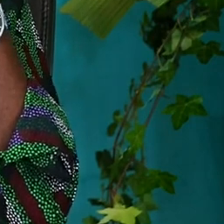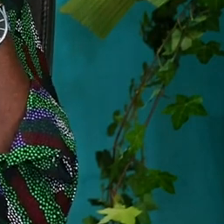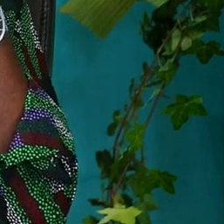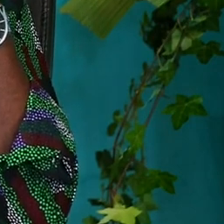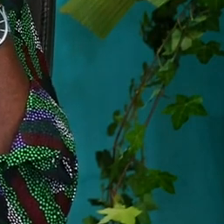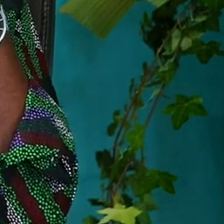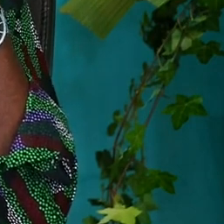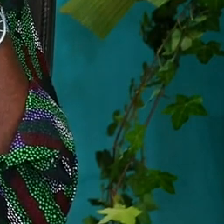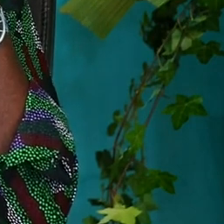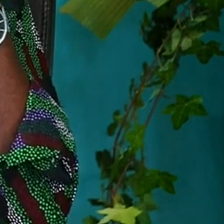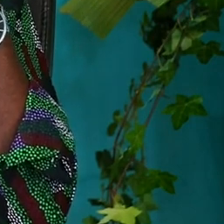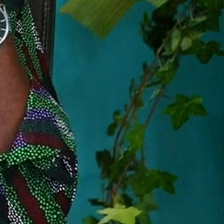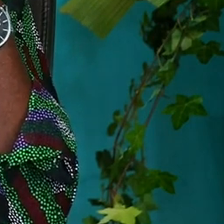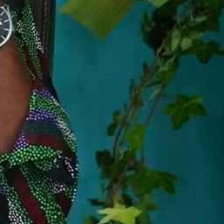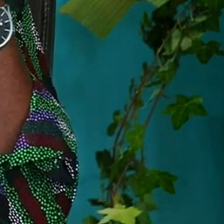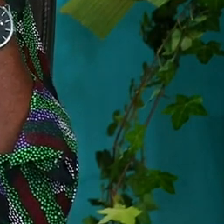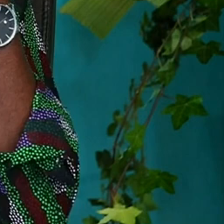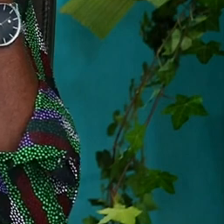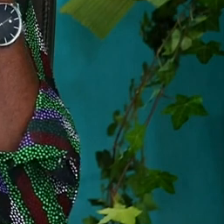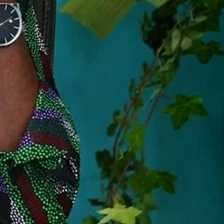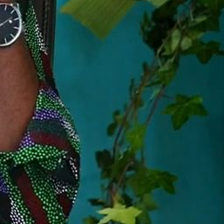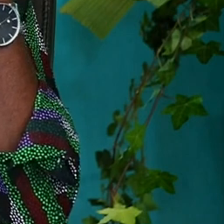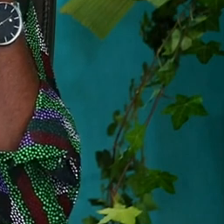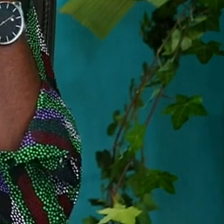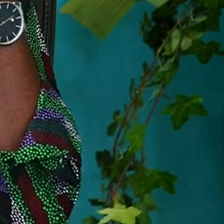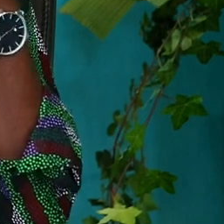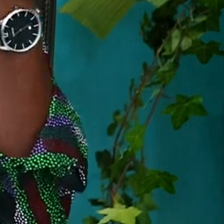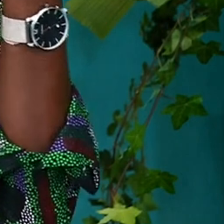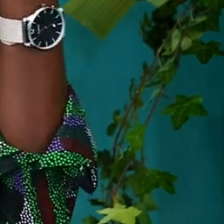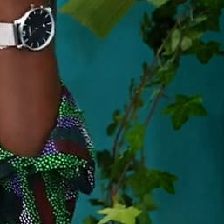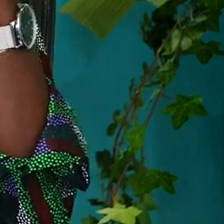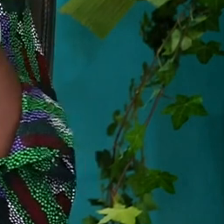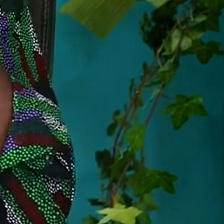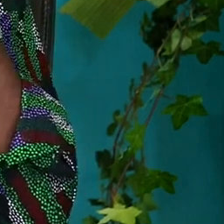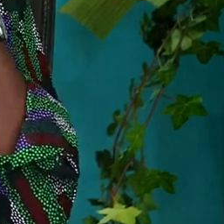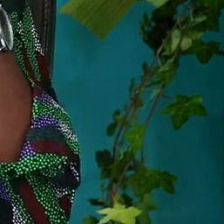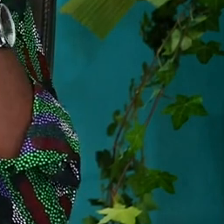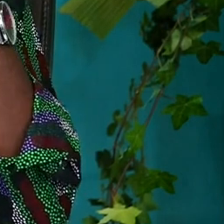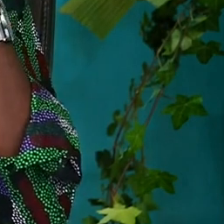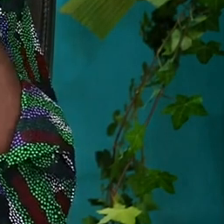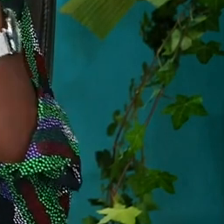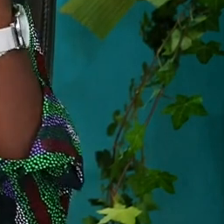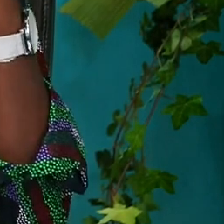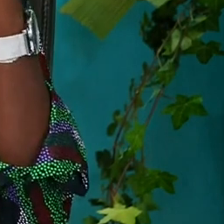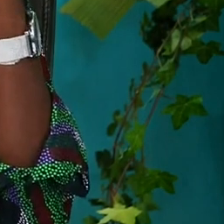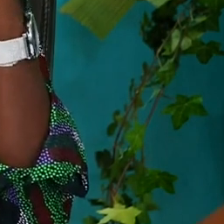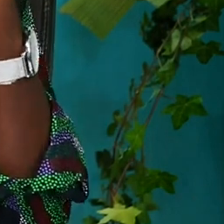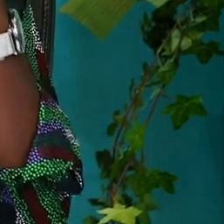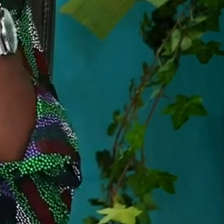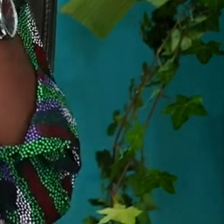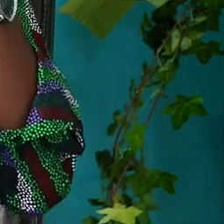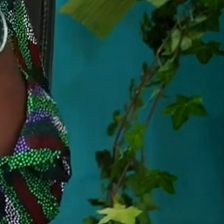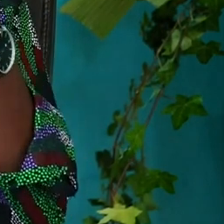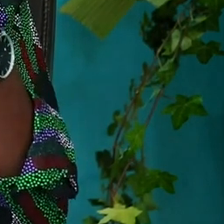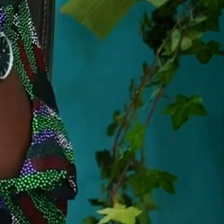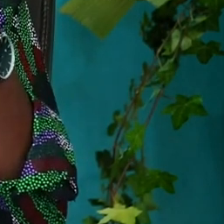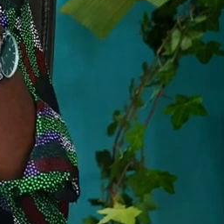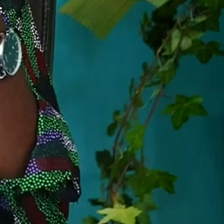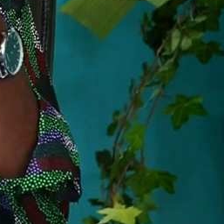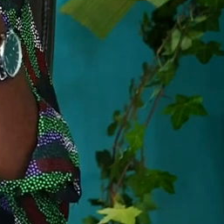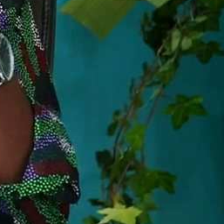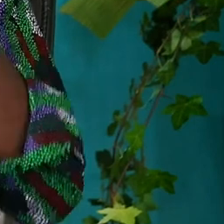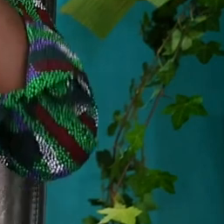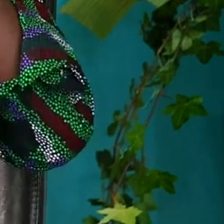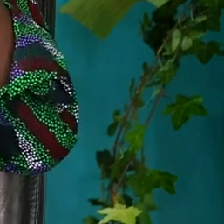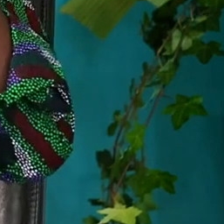translation, I'm reading from Luke 11, mm-hmm. verse 10. Mm-hmm. I find this translation direct. Mm-hmm. Don't bargain with